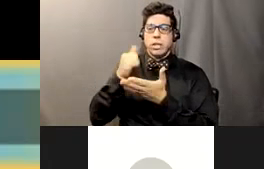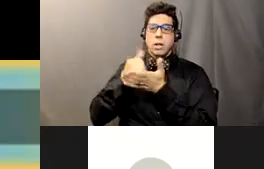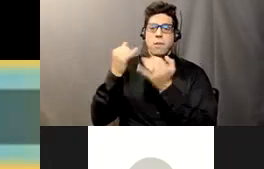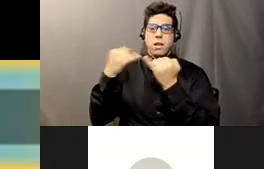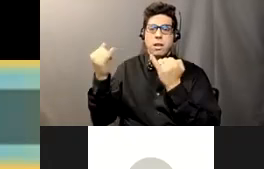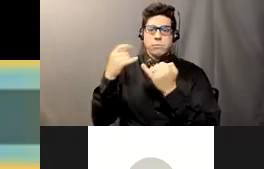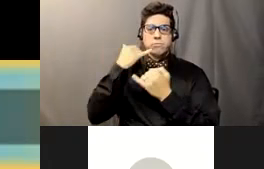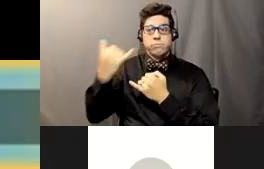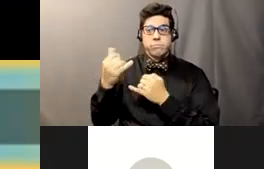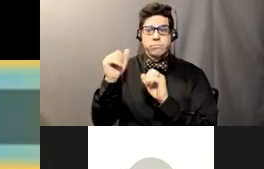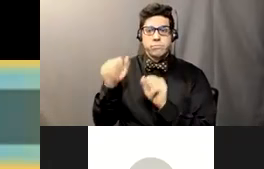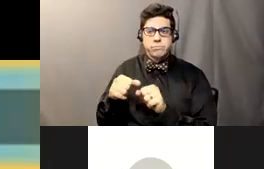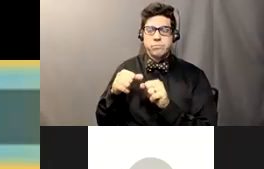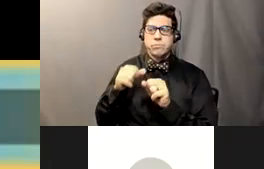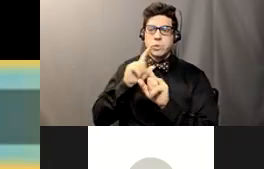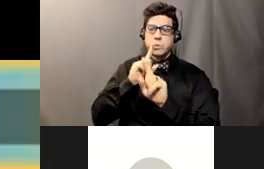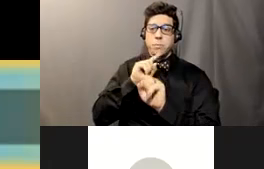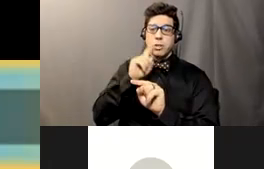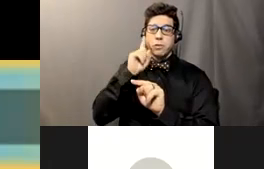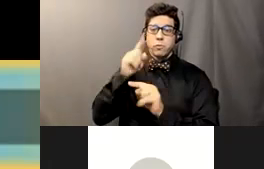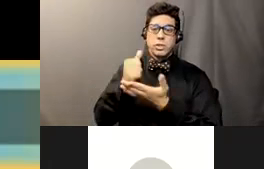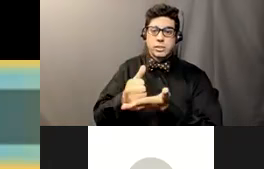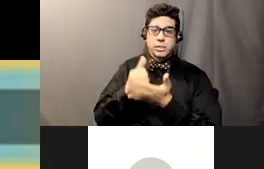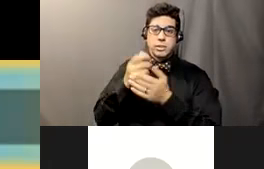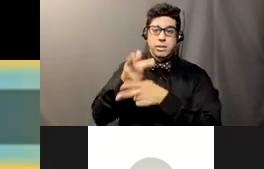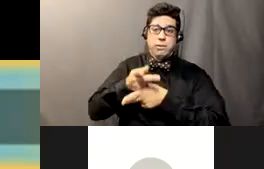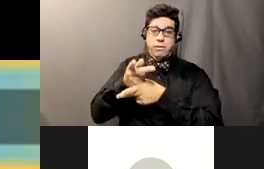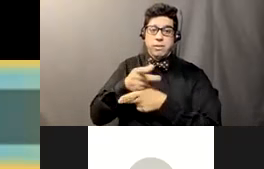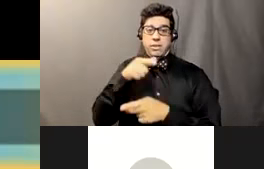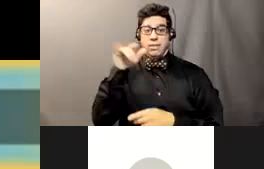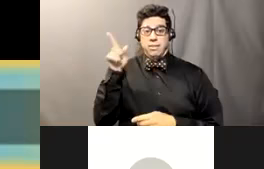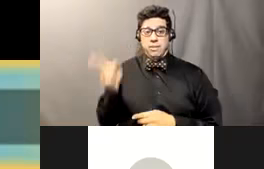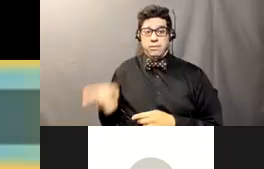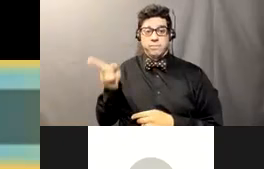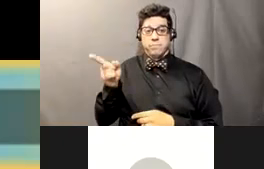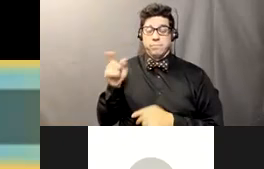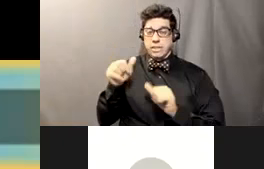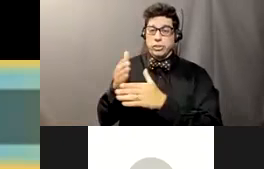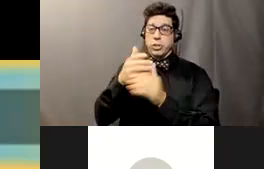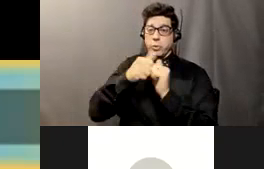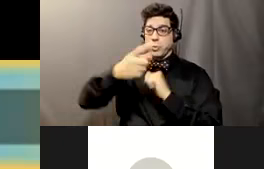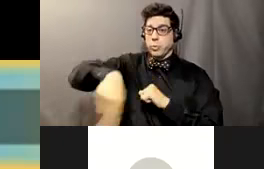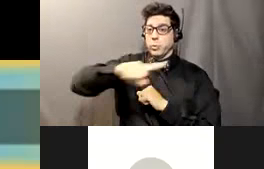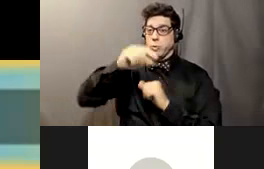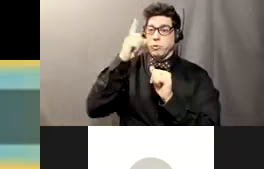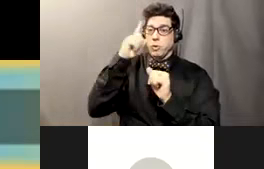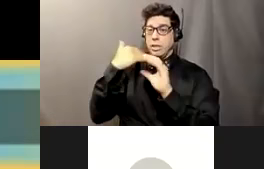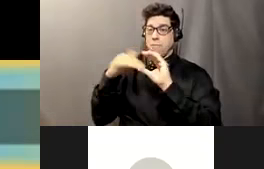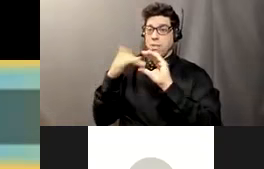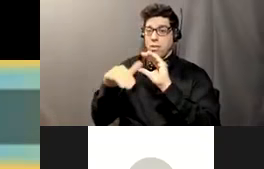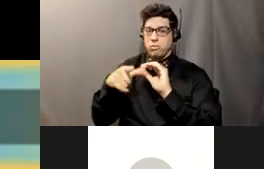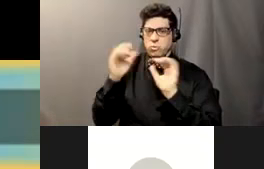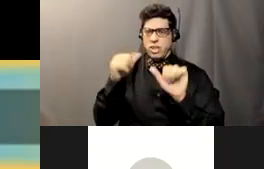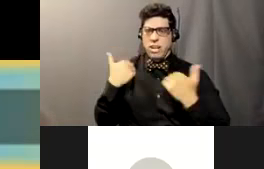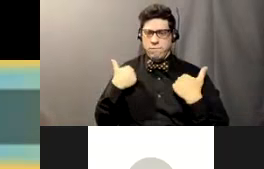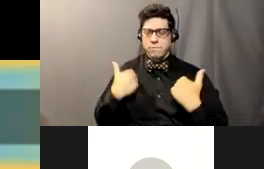system of care. And so we can share this PDF with you, with everyone today, like in an email, so you guys can have this as